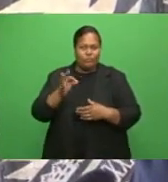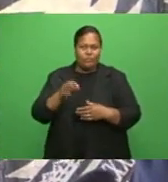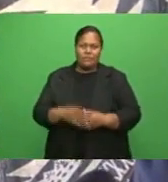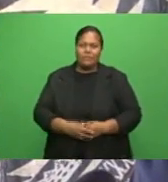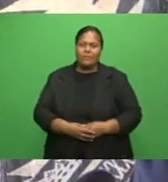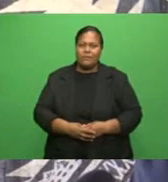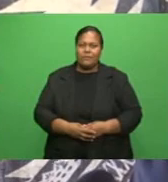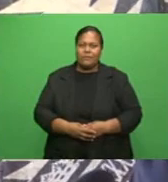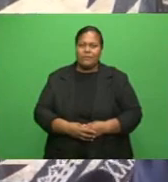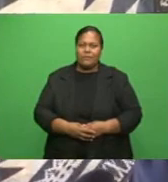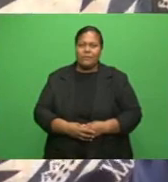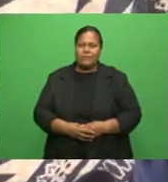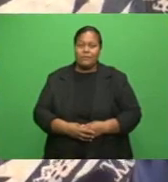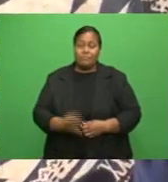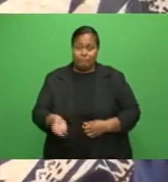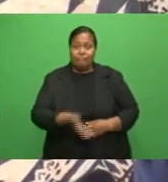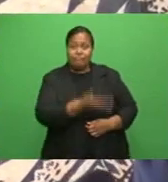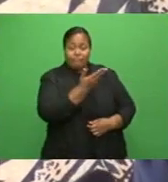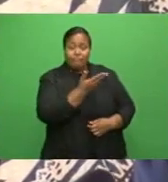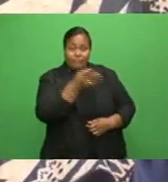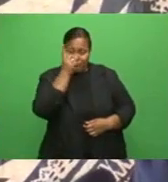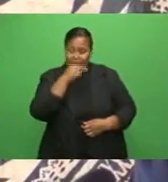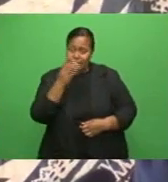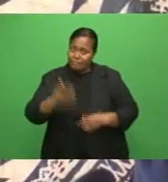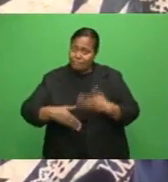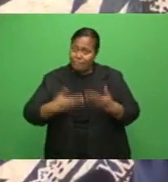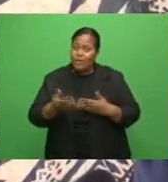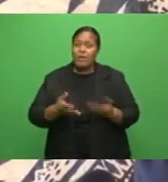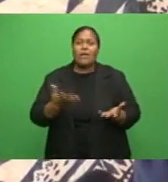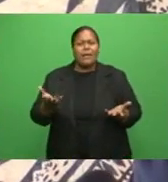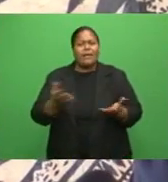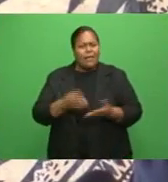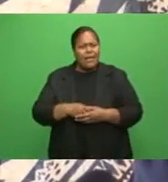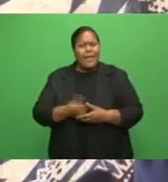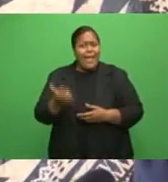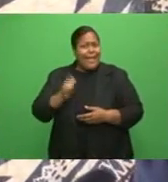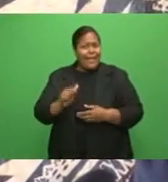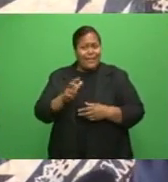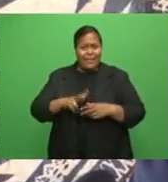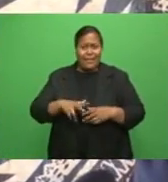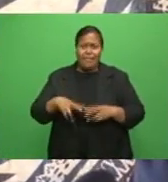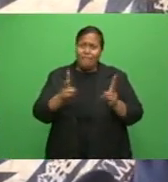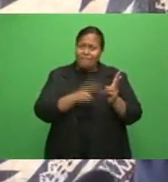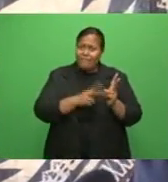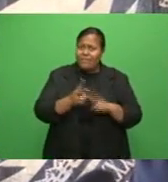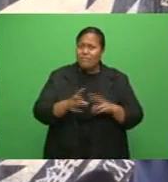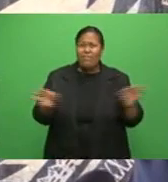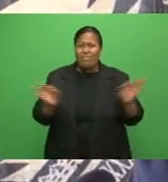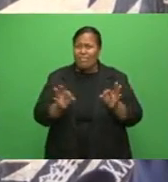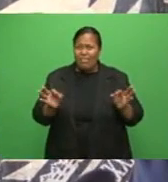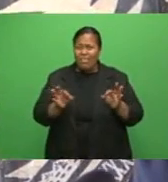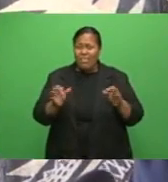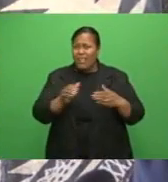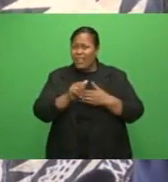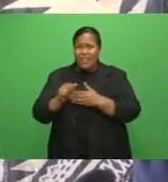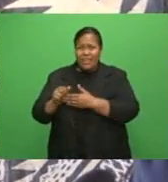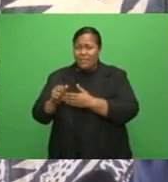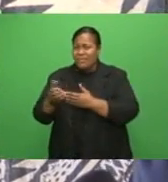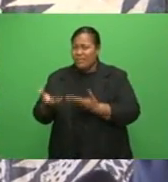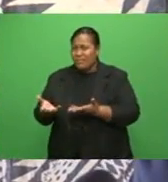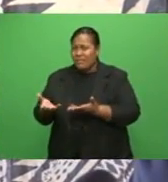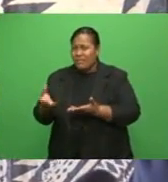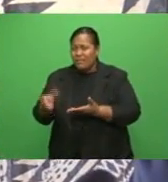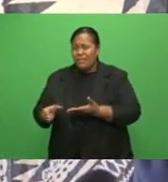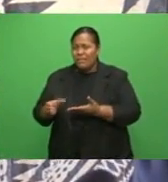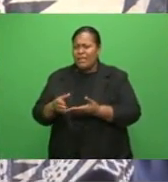can vouch that in any Vanua, if you don't have that leadership in place, the